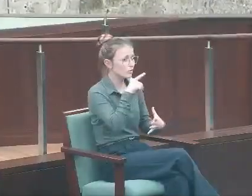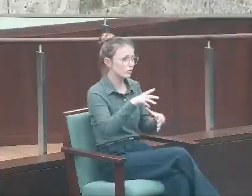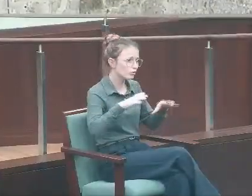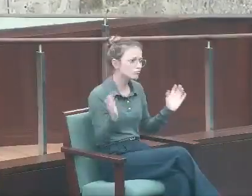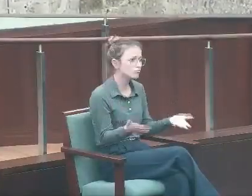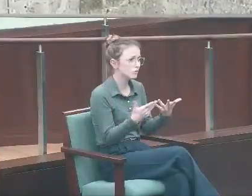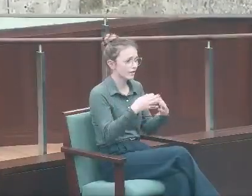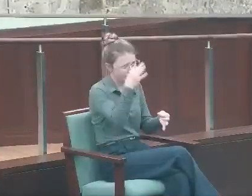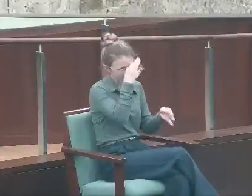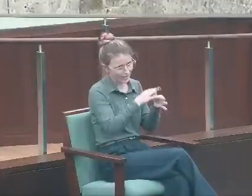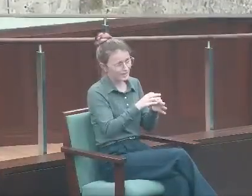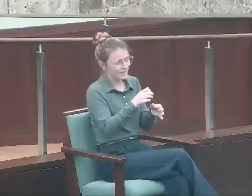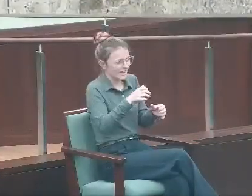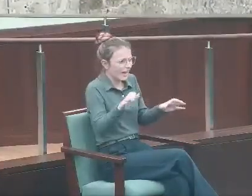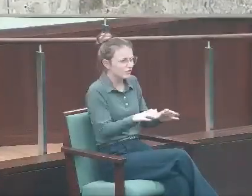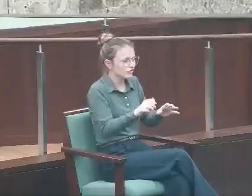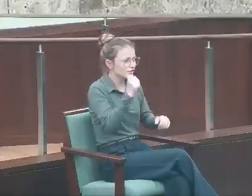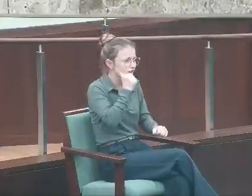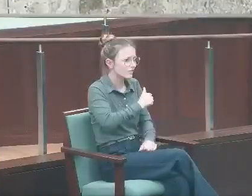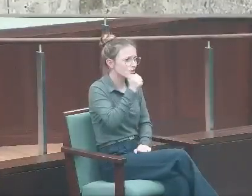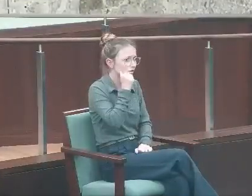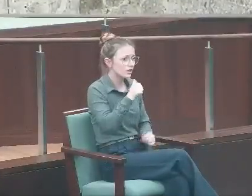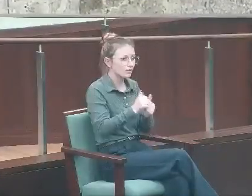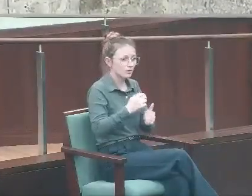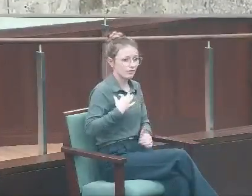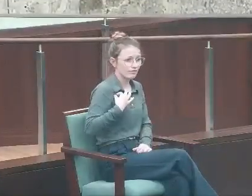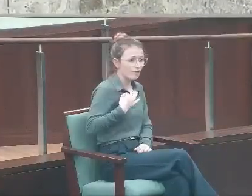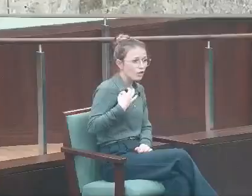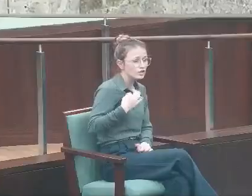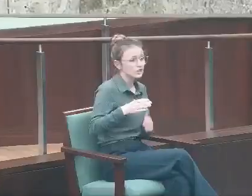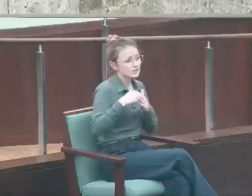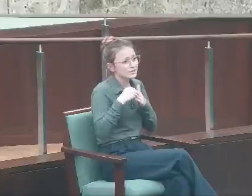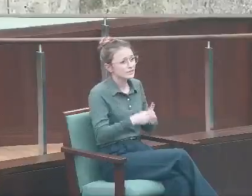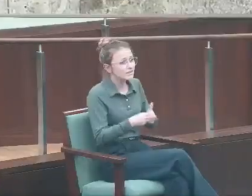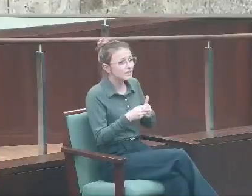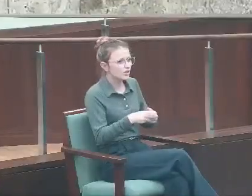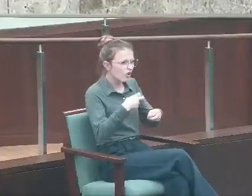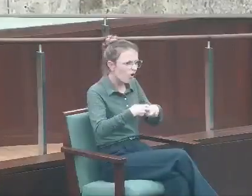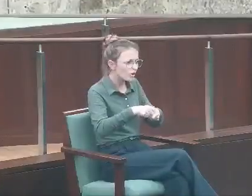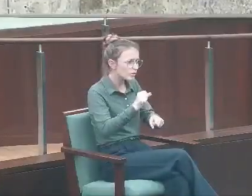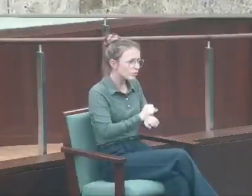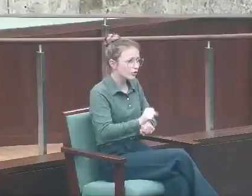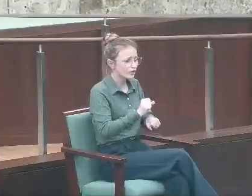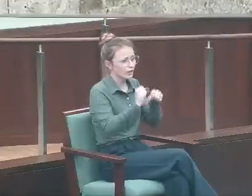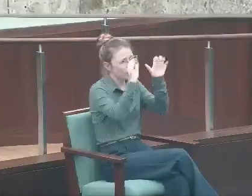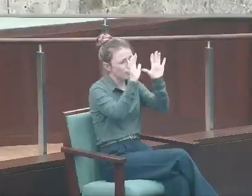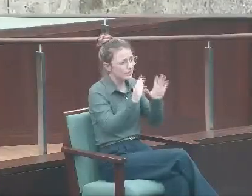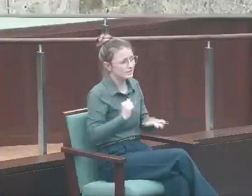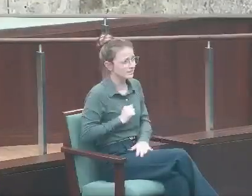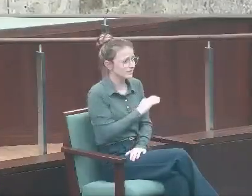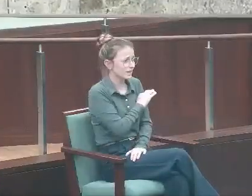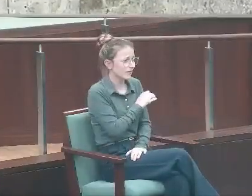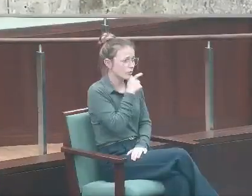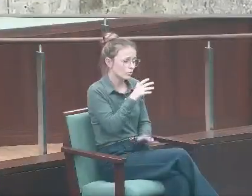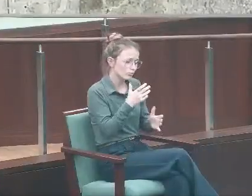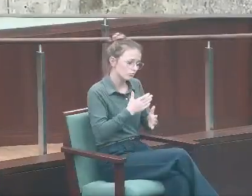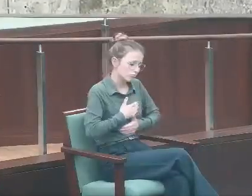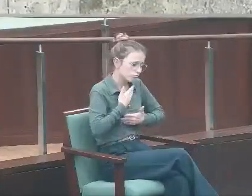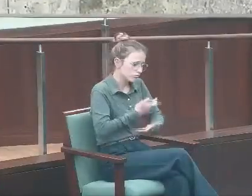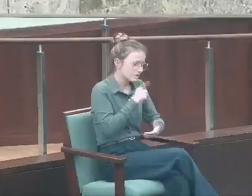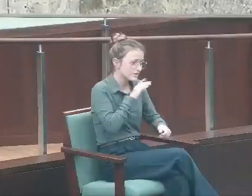every day, with volunteers, with lay leaders, and with hard-working, incredible staff who dedicate their lives to the